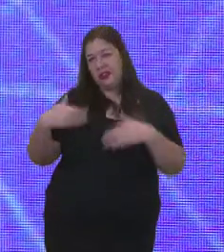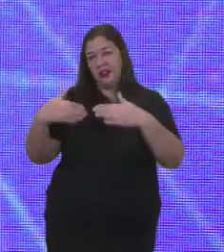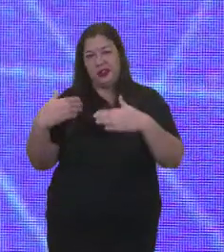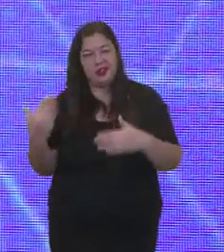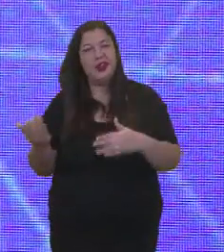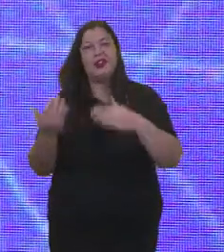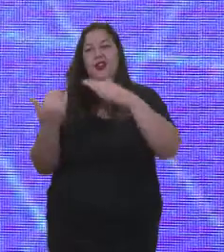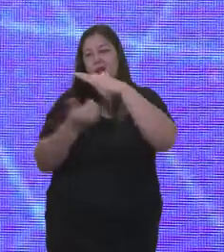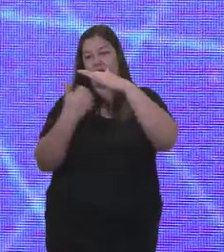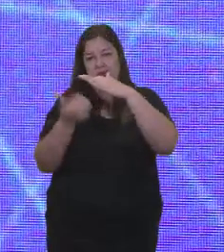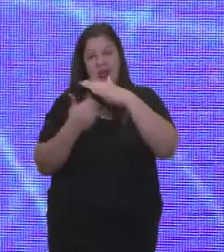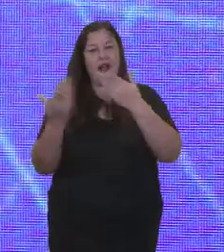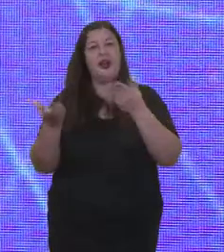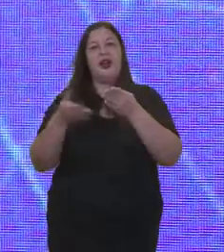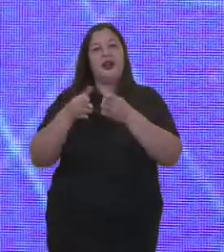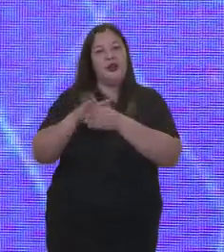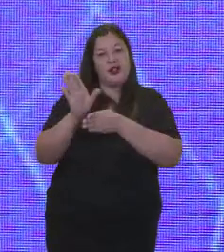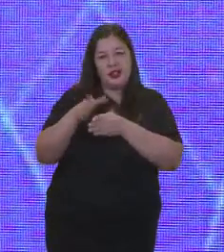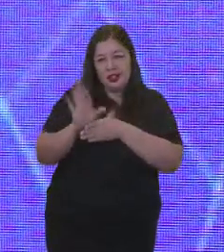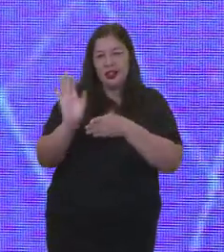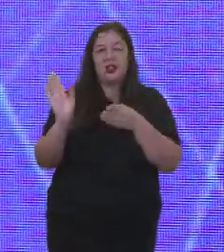my role as